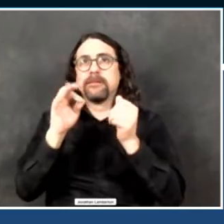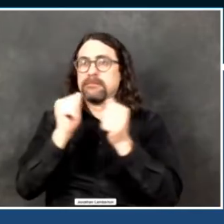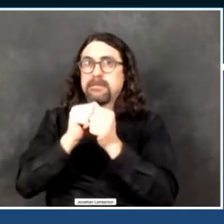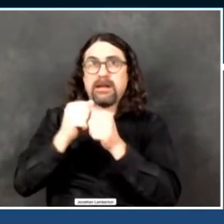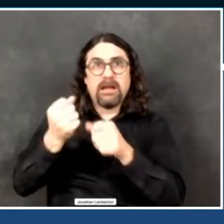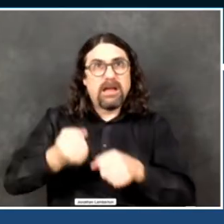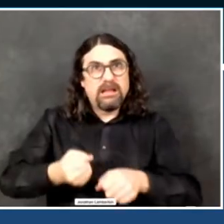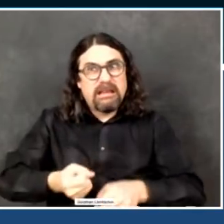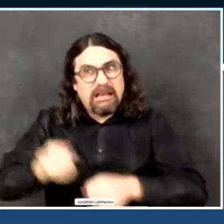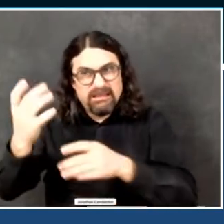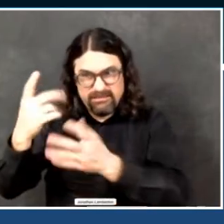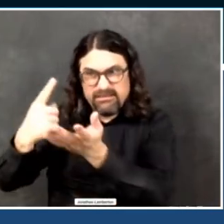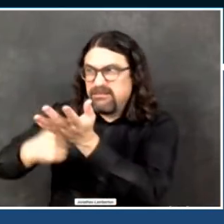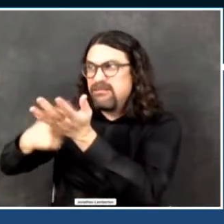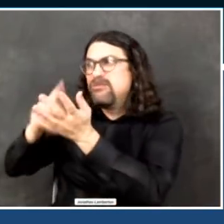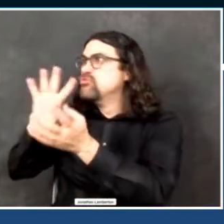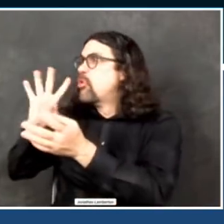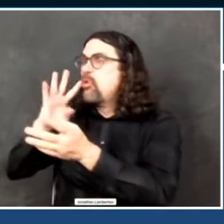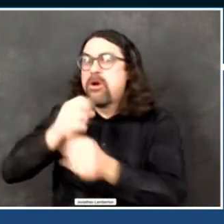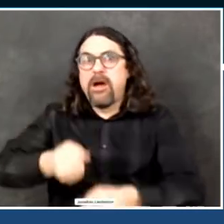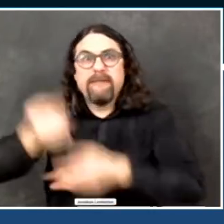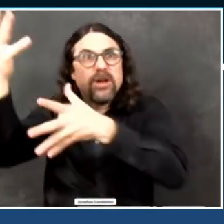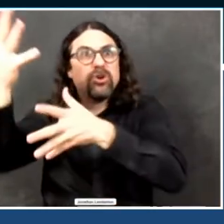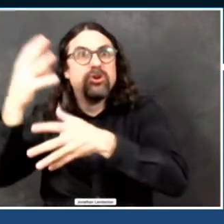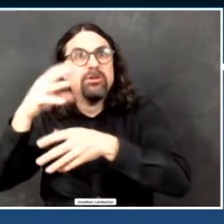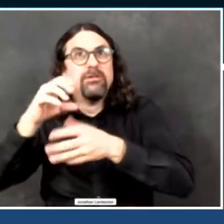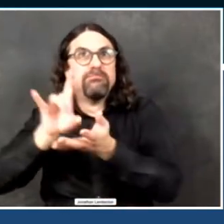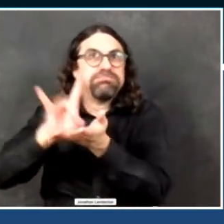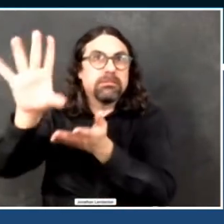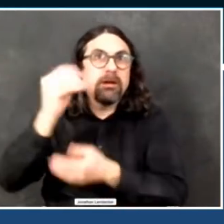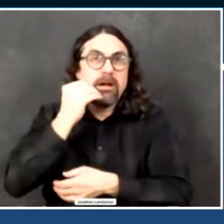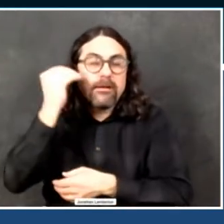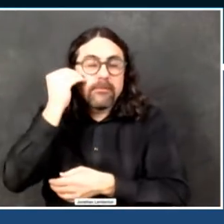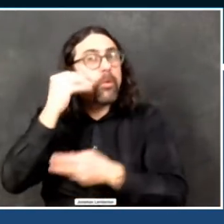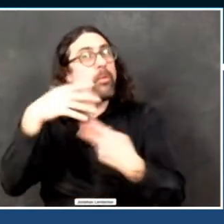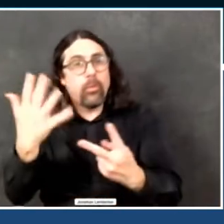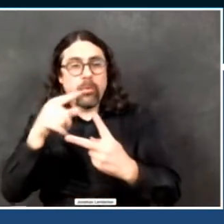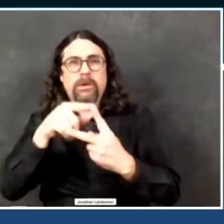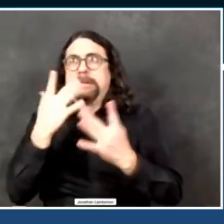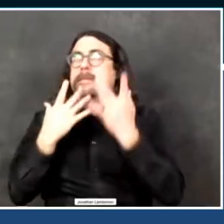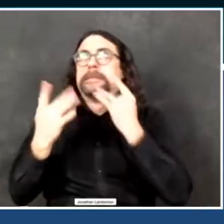stop it. Our job is to protect our people.